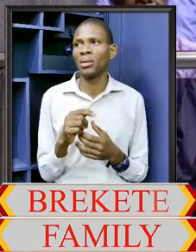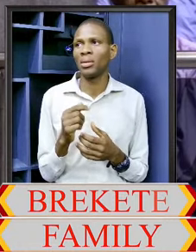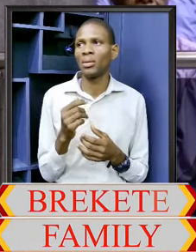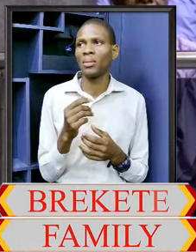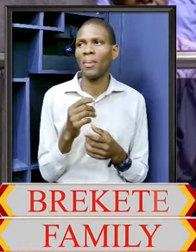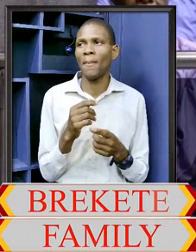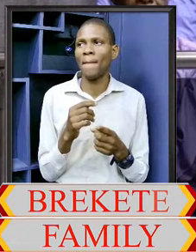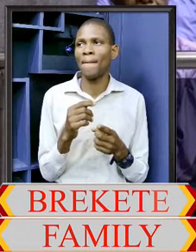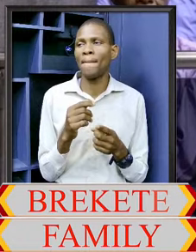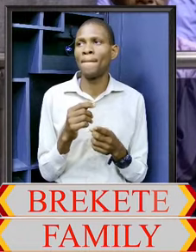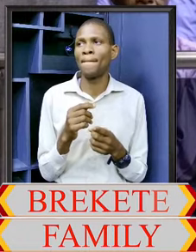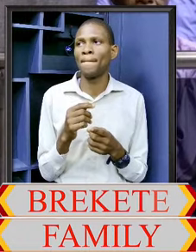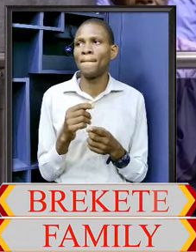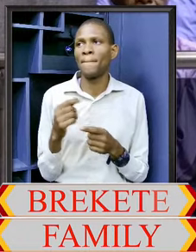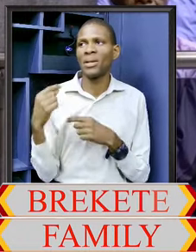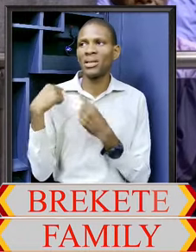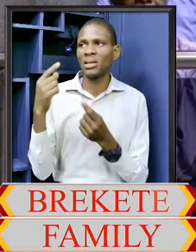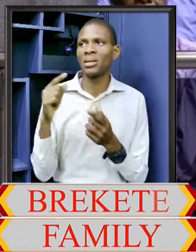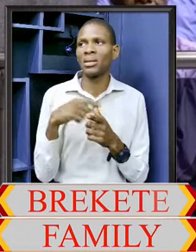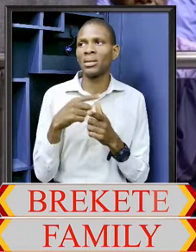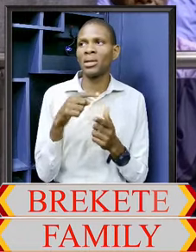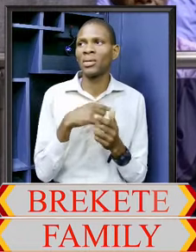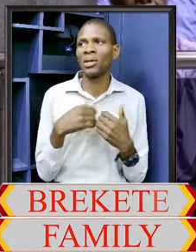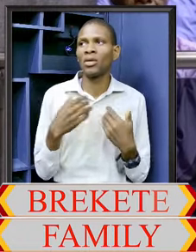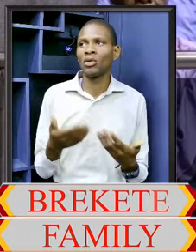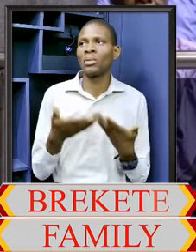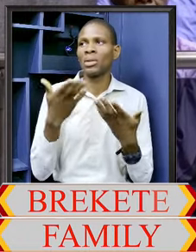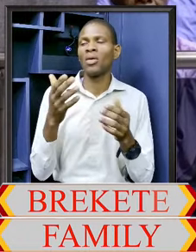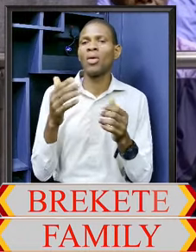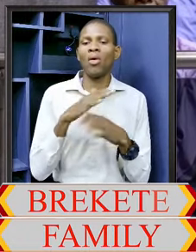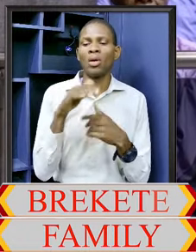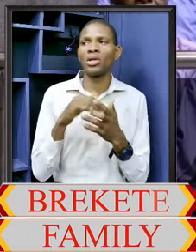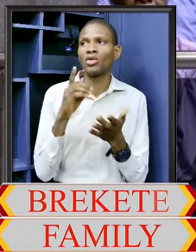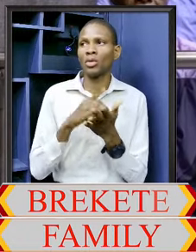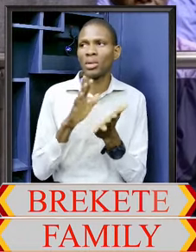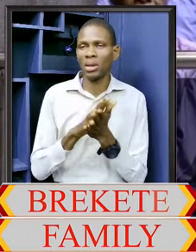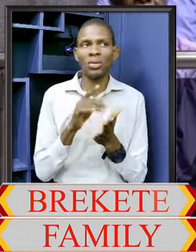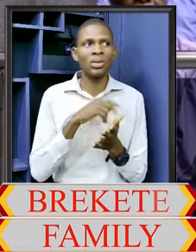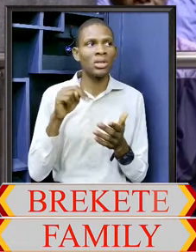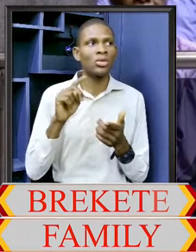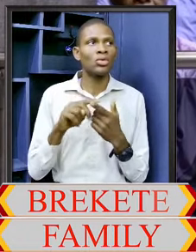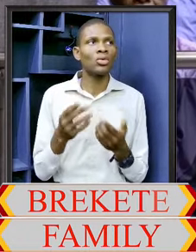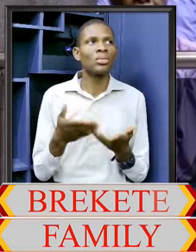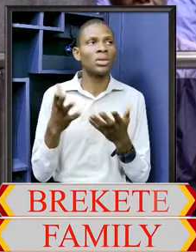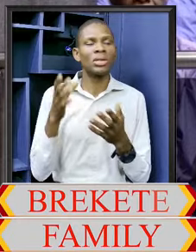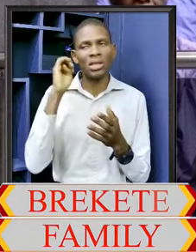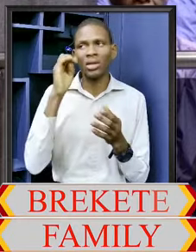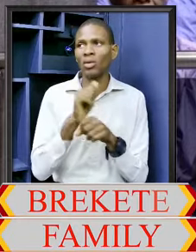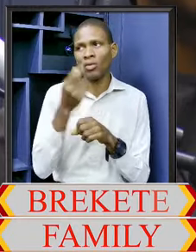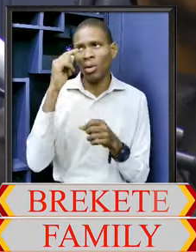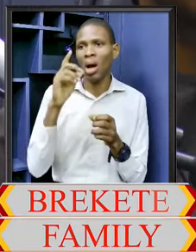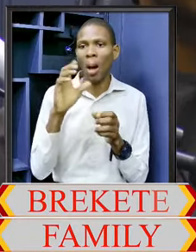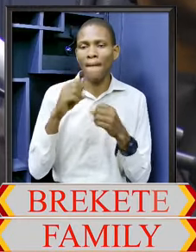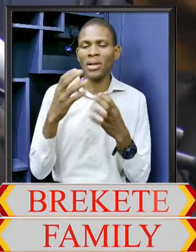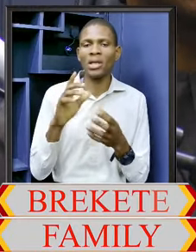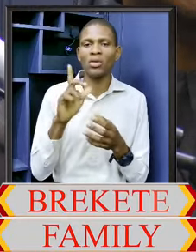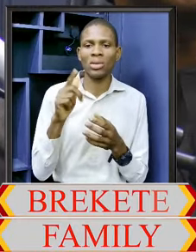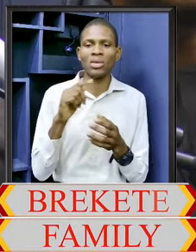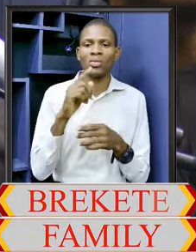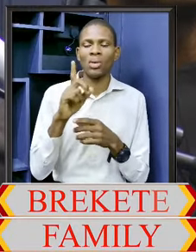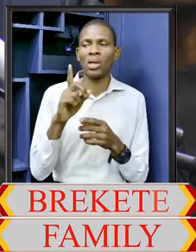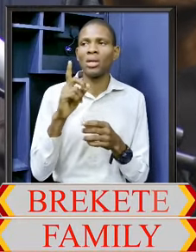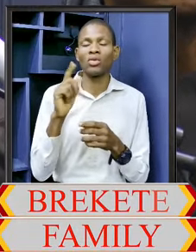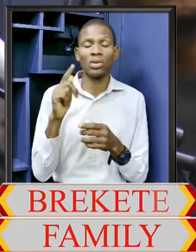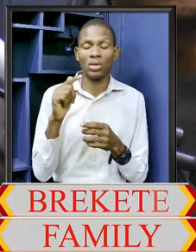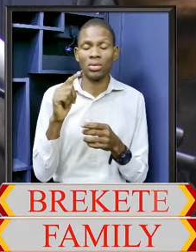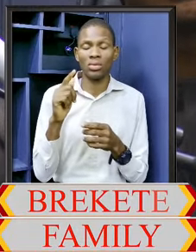November 2021. But since then, we have submitted every document we need to submit. So he worked for how many years? For 21 years.